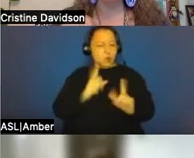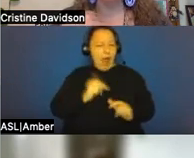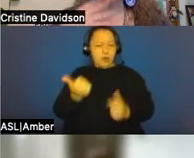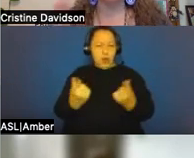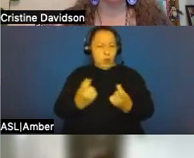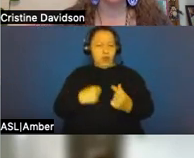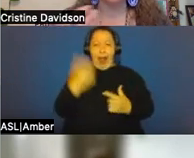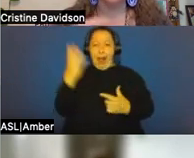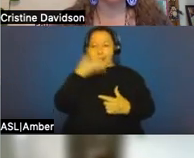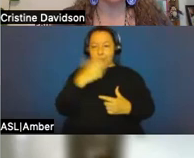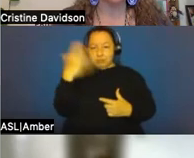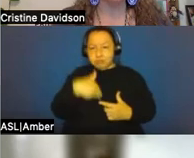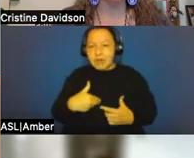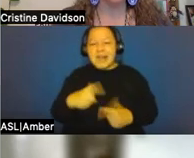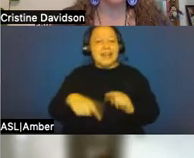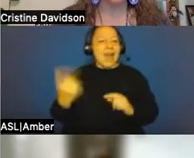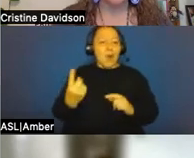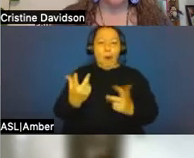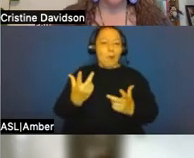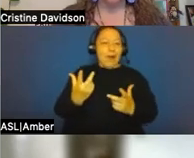in time, or whoever's talking at the time.